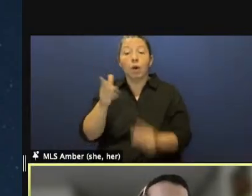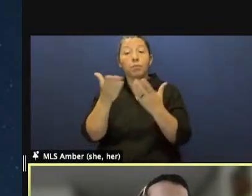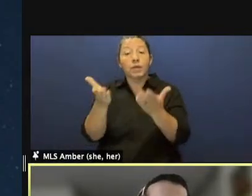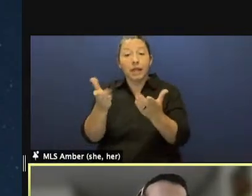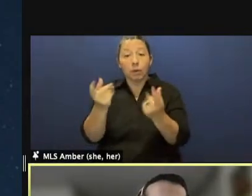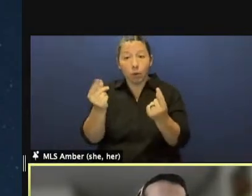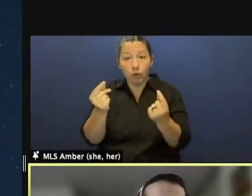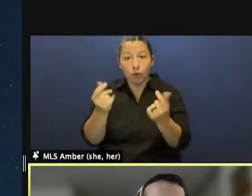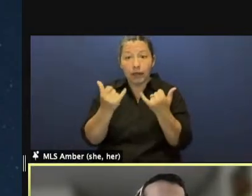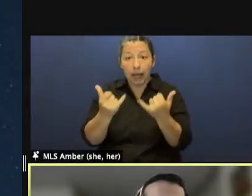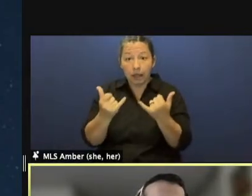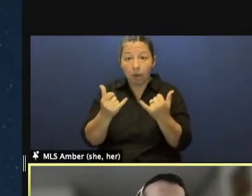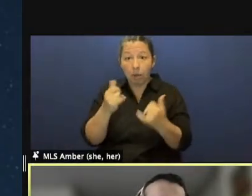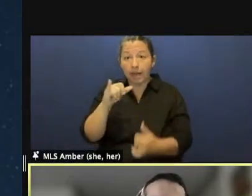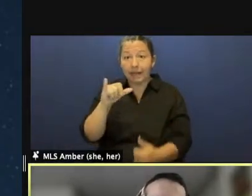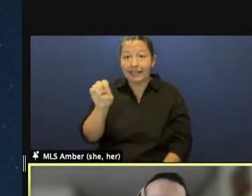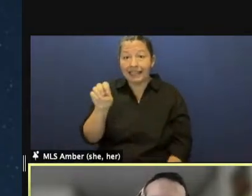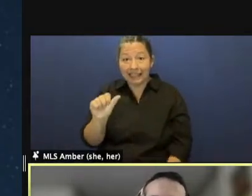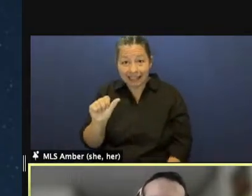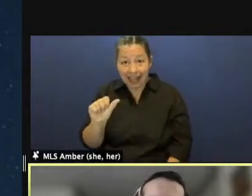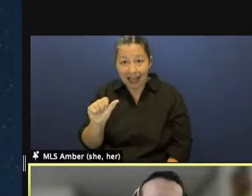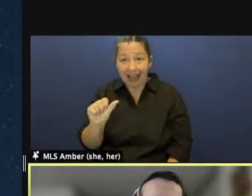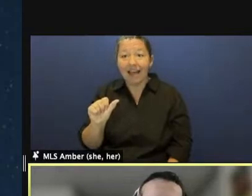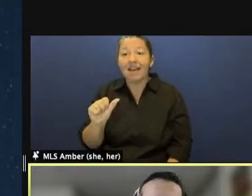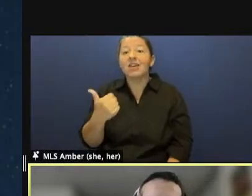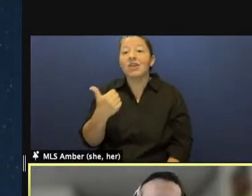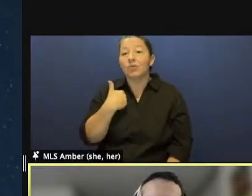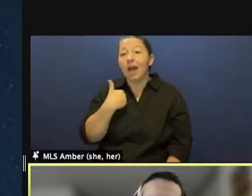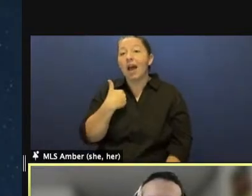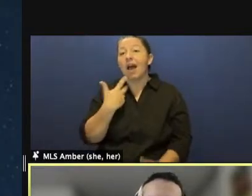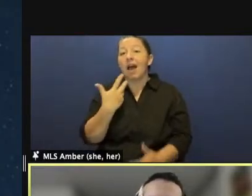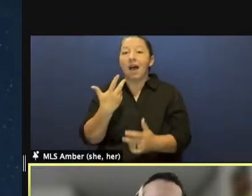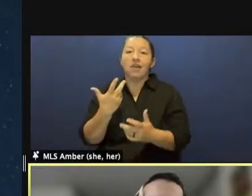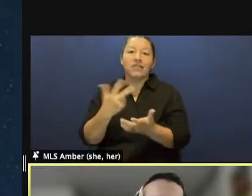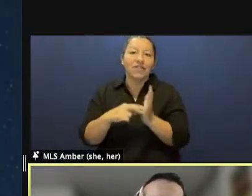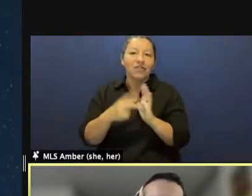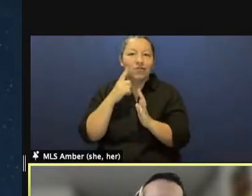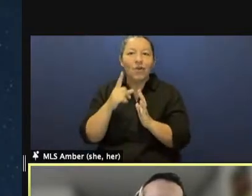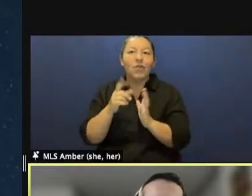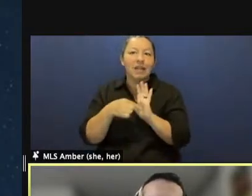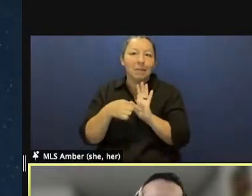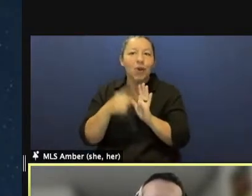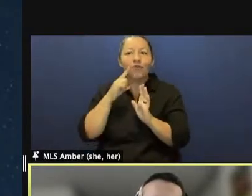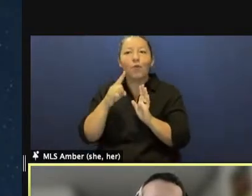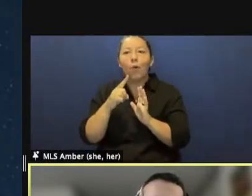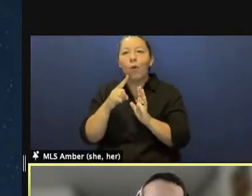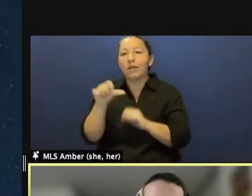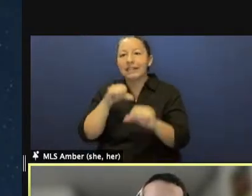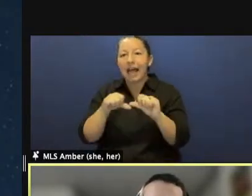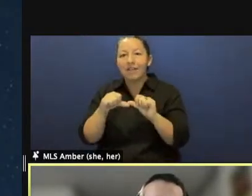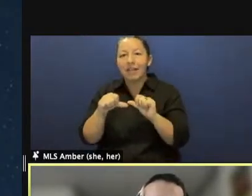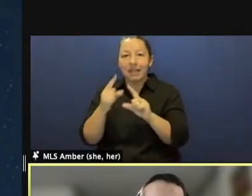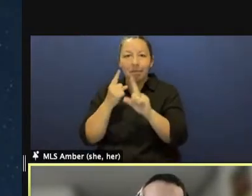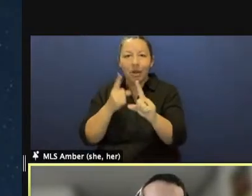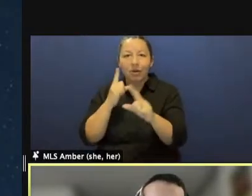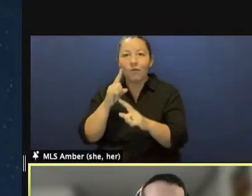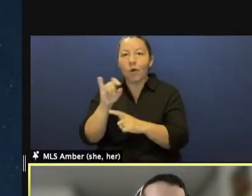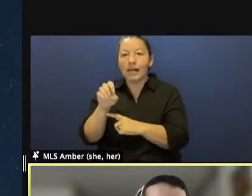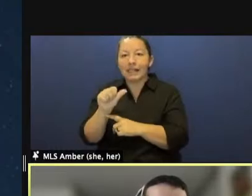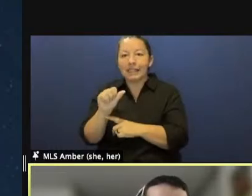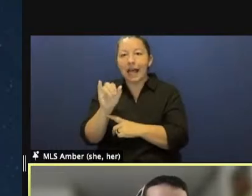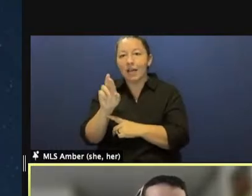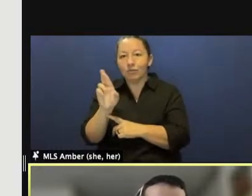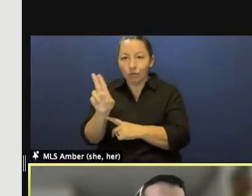doing at the moment at ESA regarding the definition of the science objective for our ISRU demonstration mission or ISRU